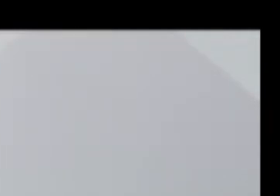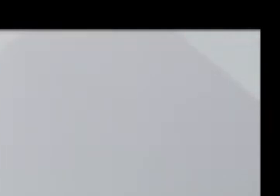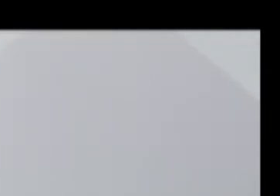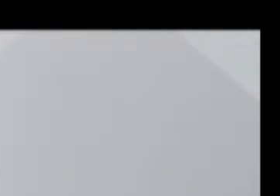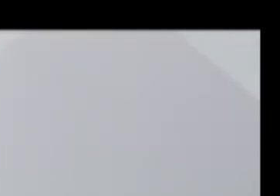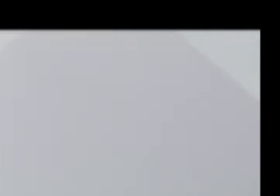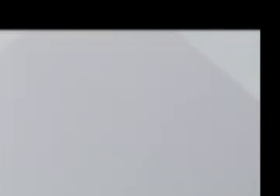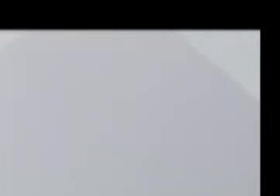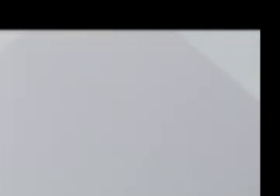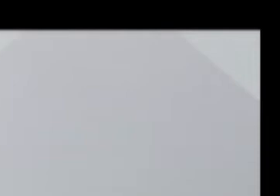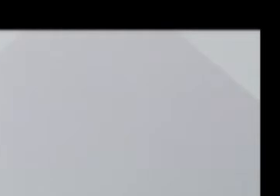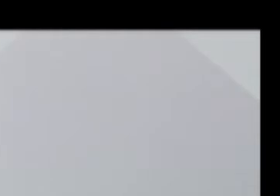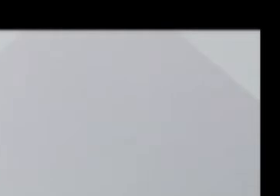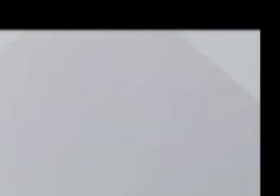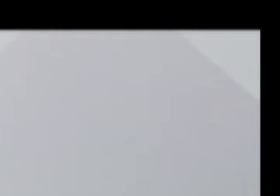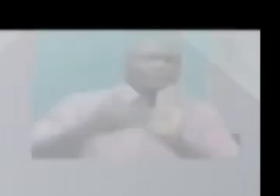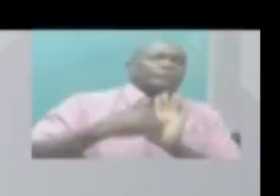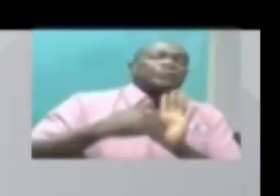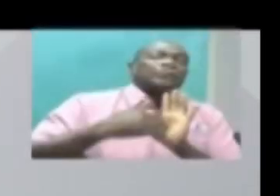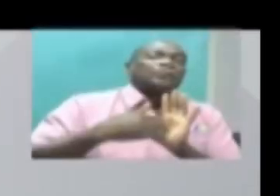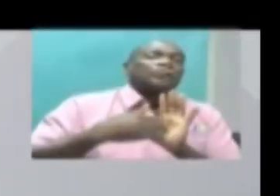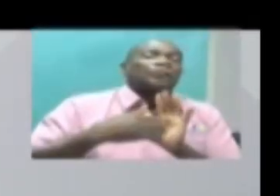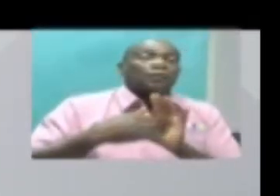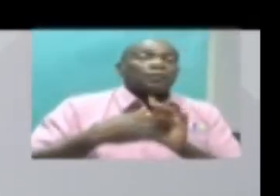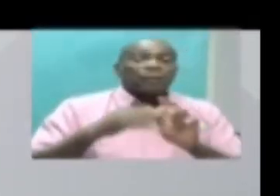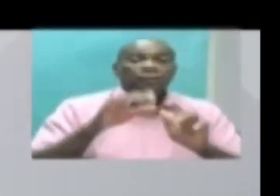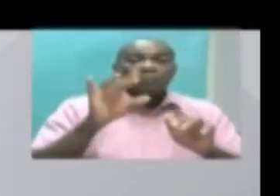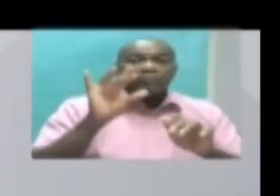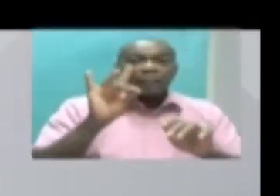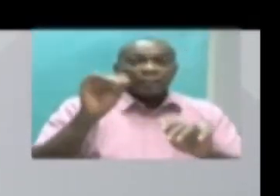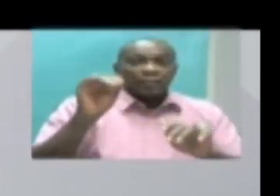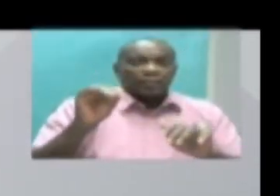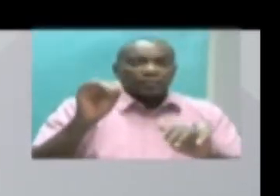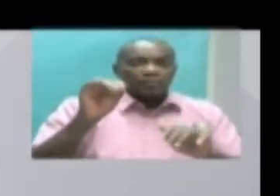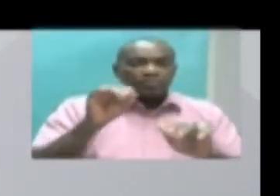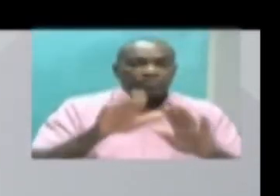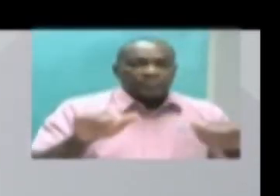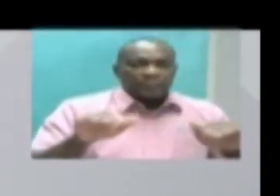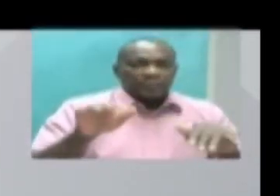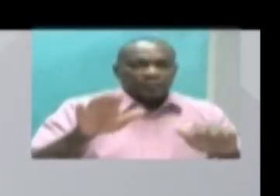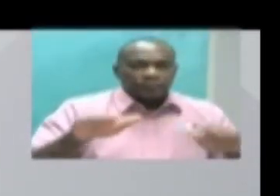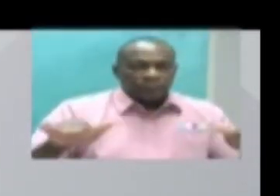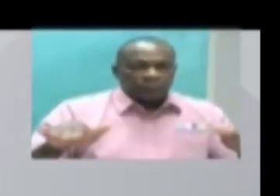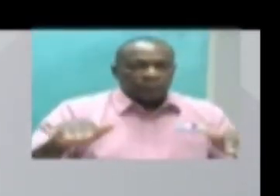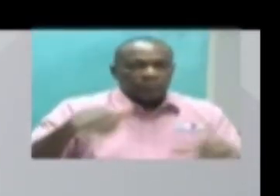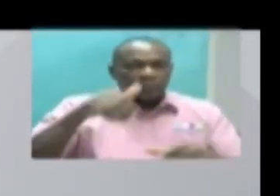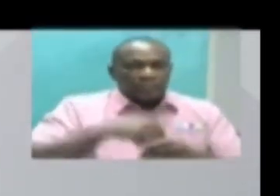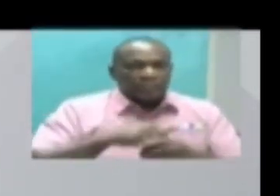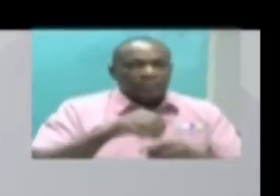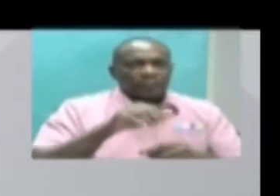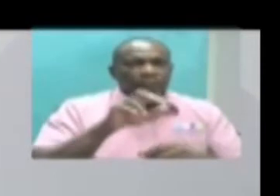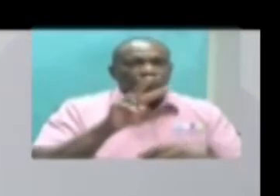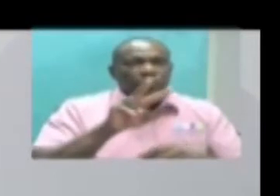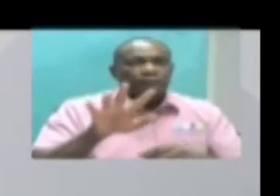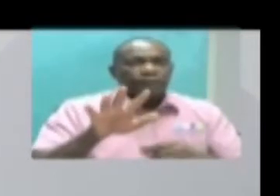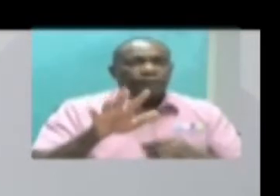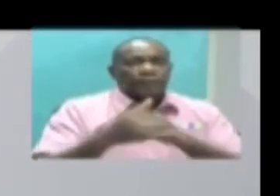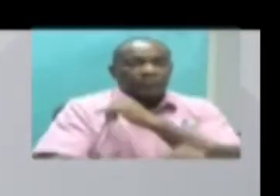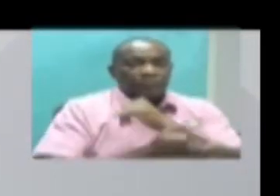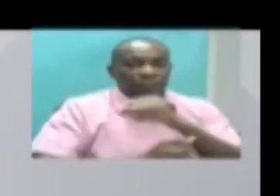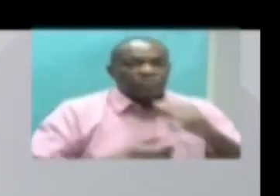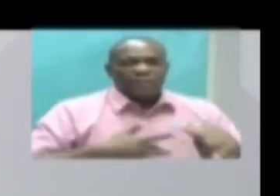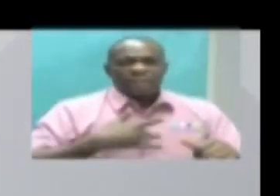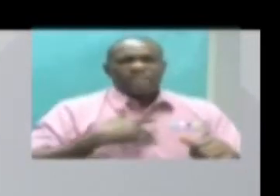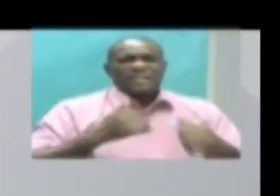reveal that some 80% of children in 25 countries report feeling in danger